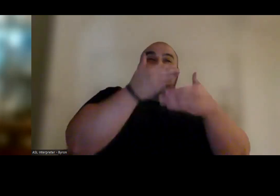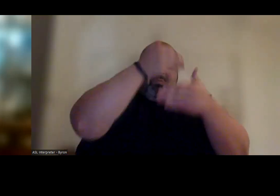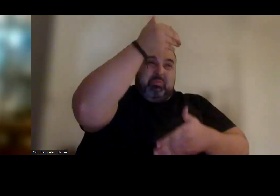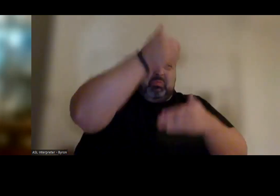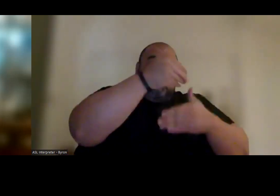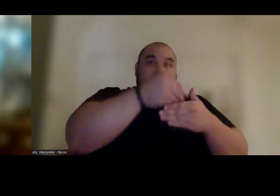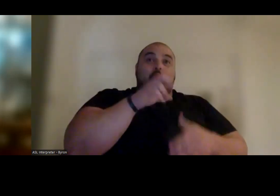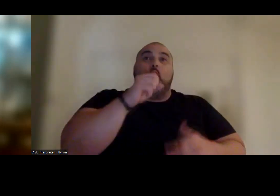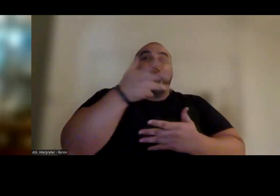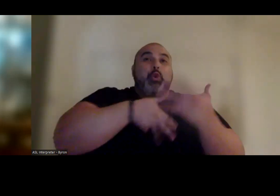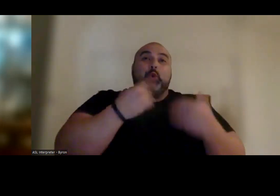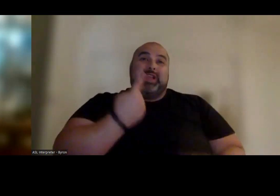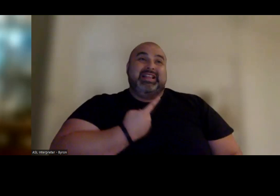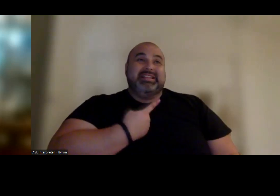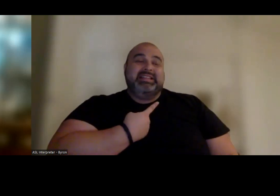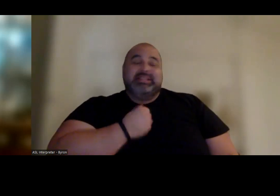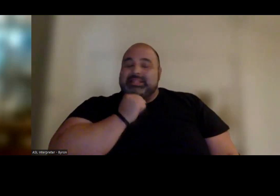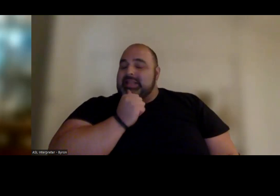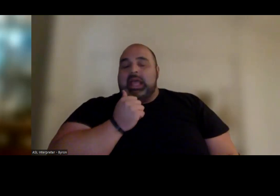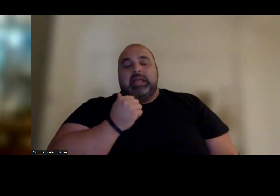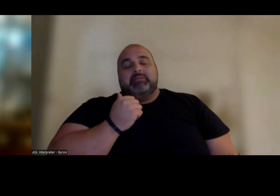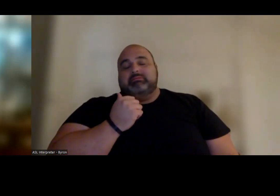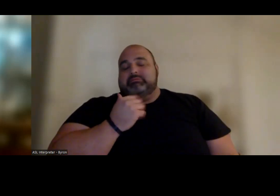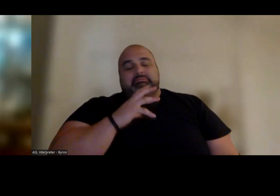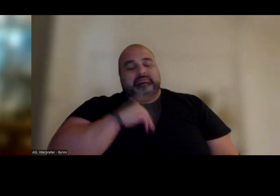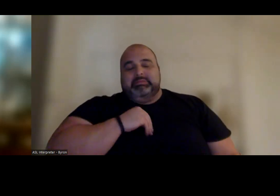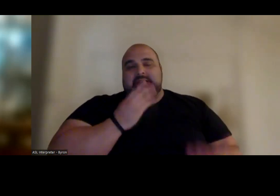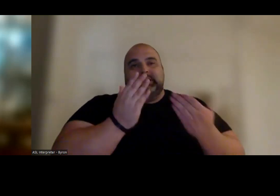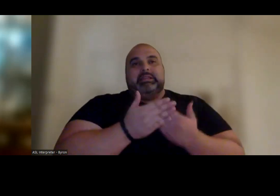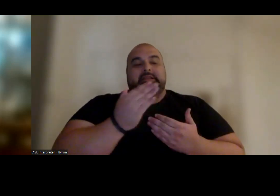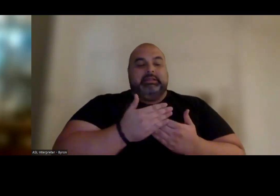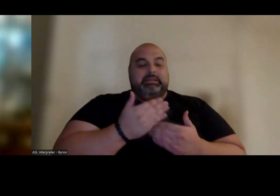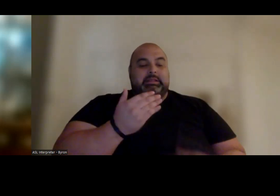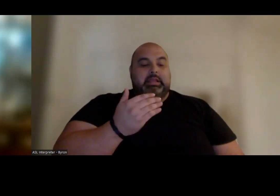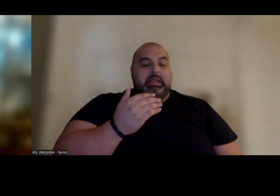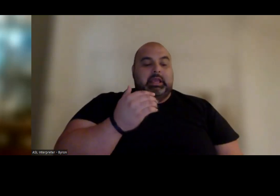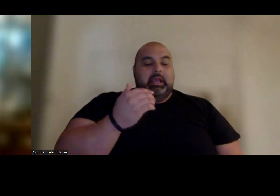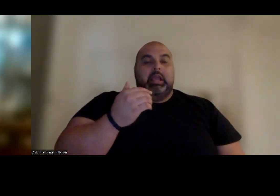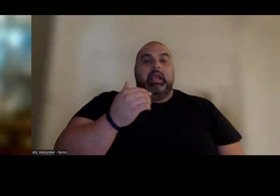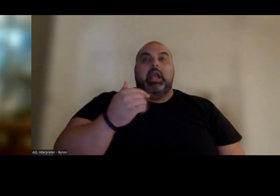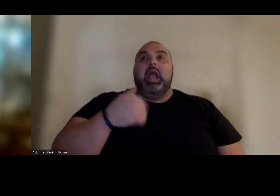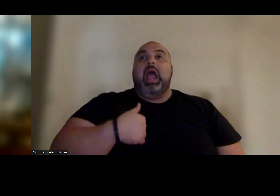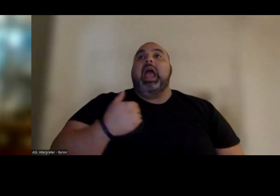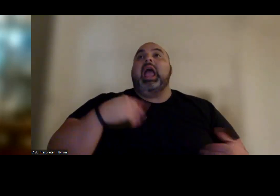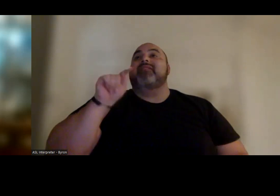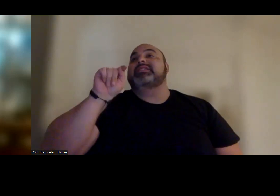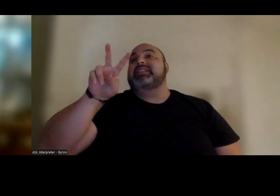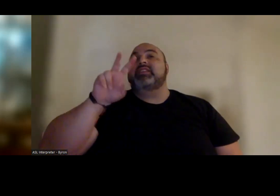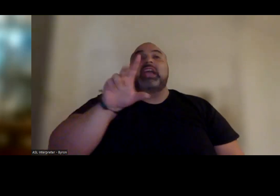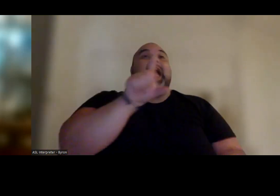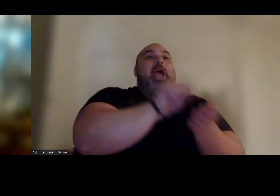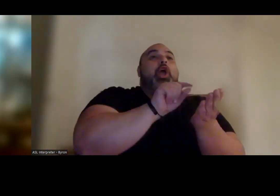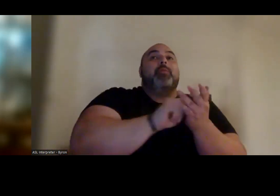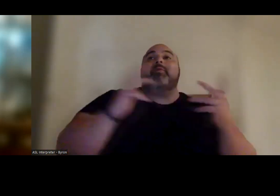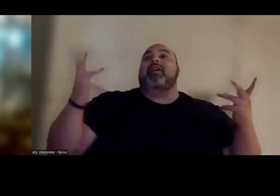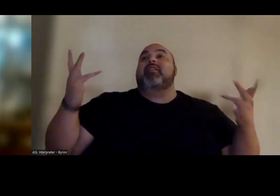isolation any easier. If he said, I'm in essence in a cell room, I've got TV in the newspapers, but that's it.